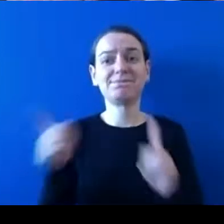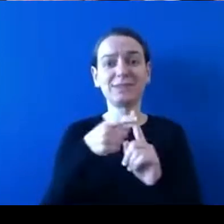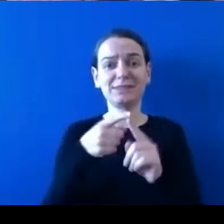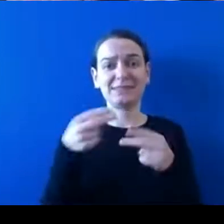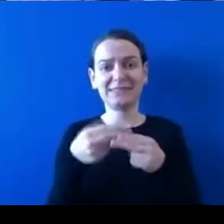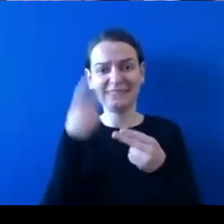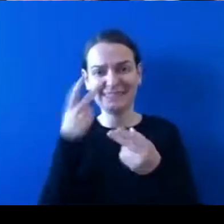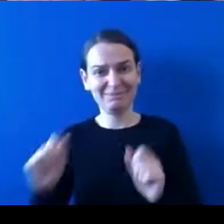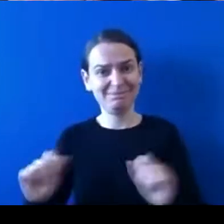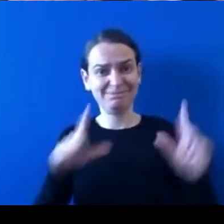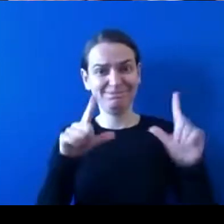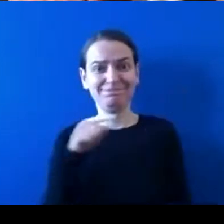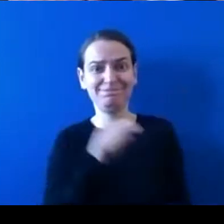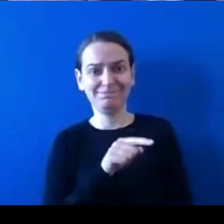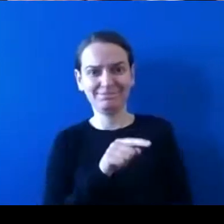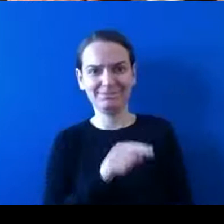ready for her first,